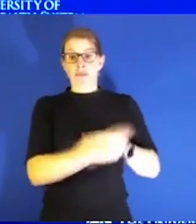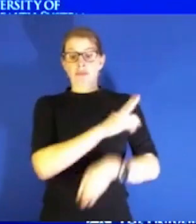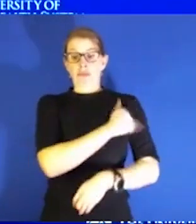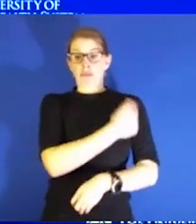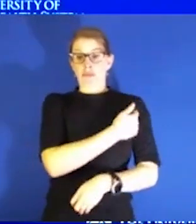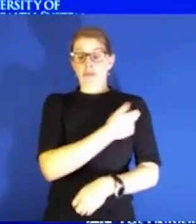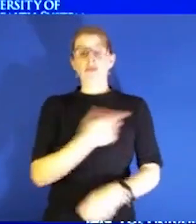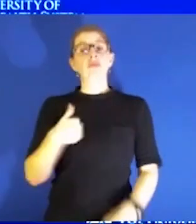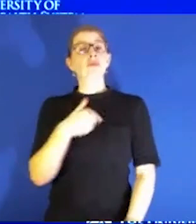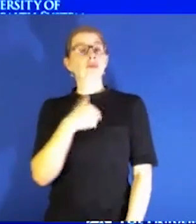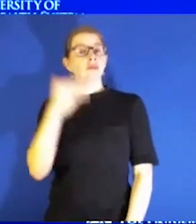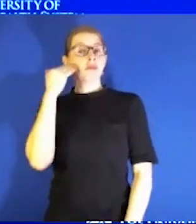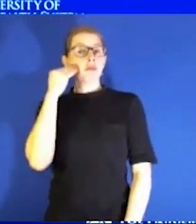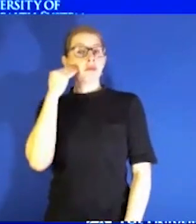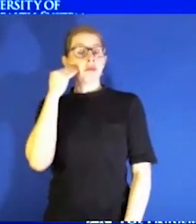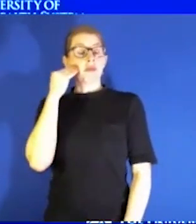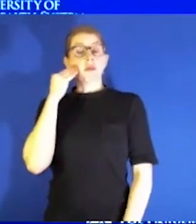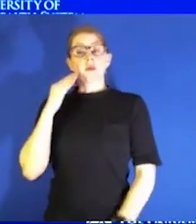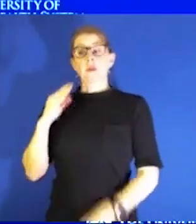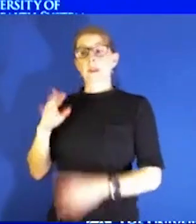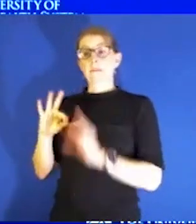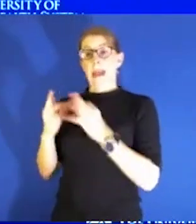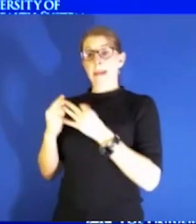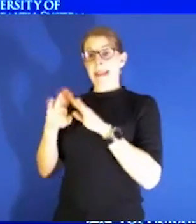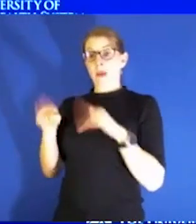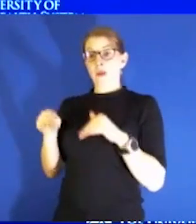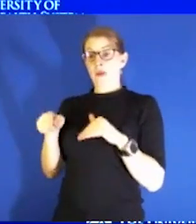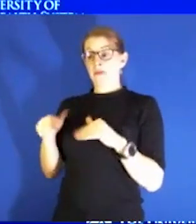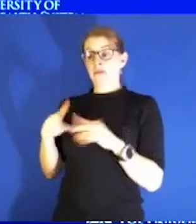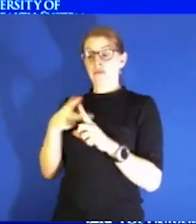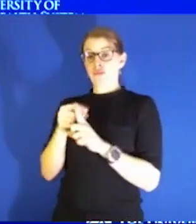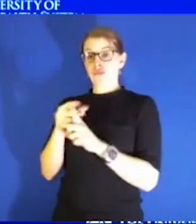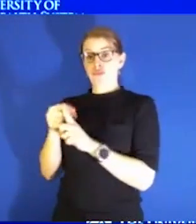know that in households, vaccinated households